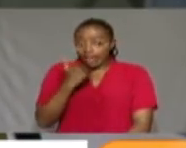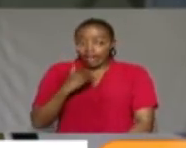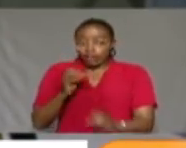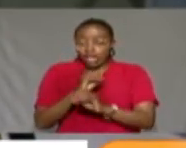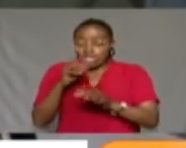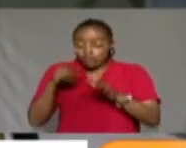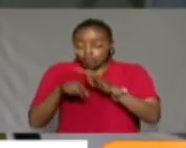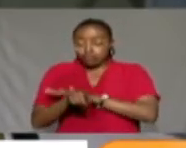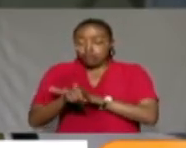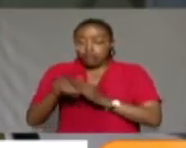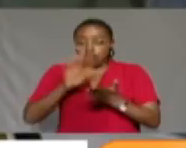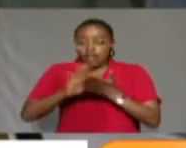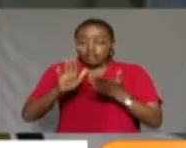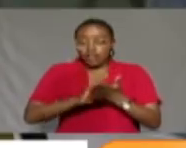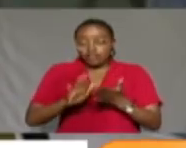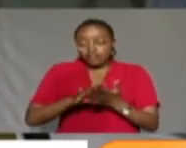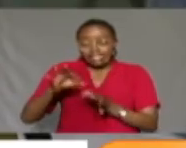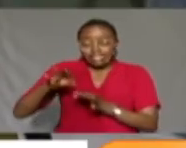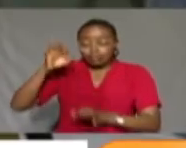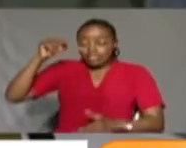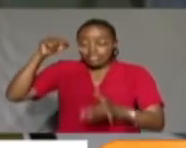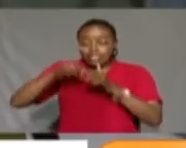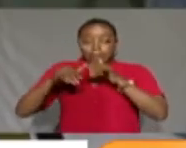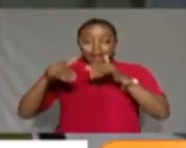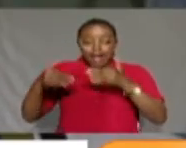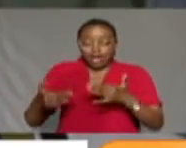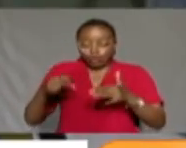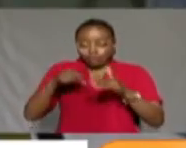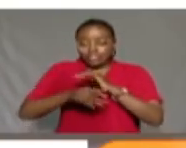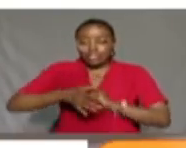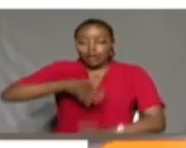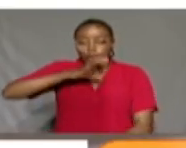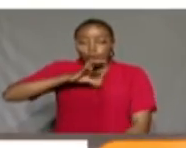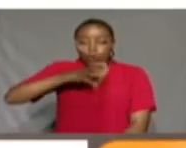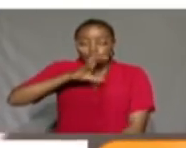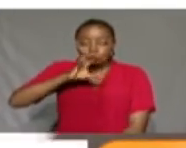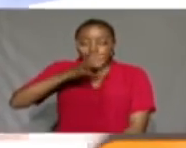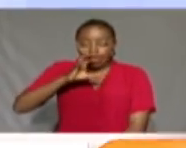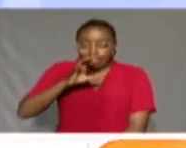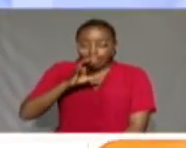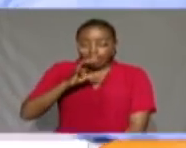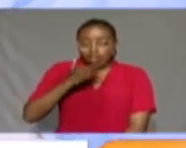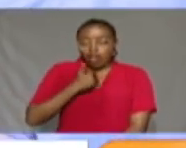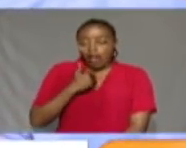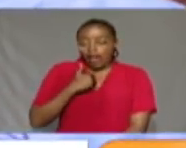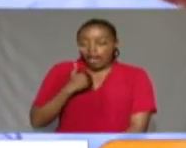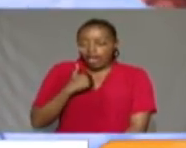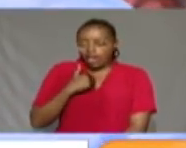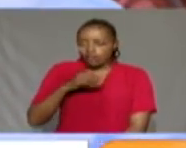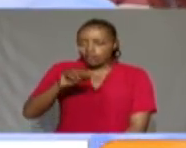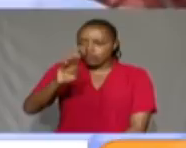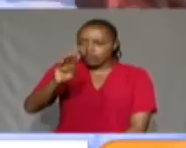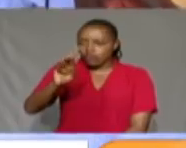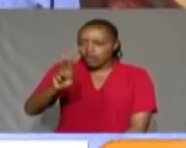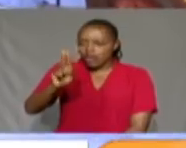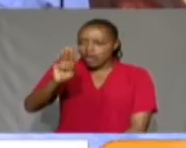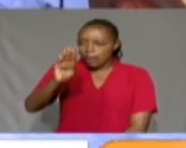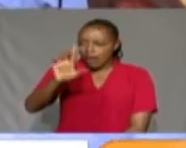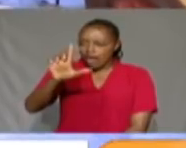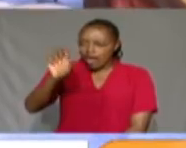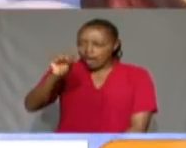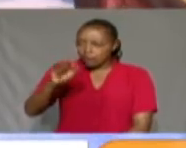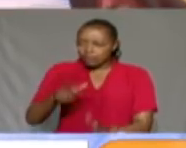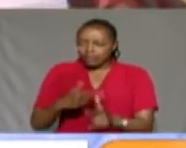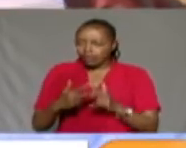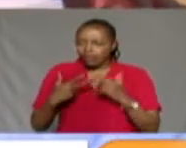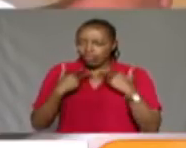quickly, depending on the depth you've gone into the water, there's a bubbles that form. They go and get